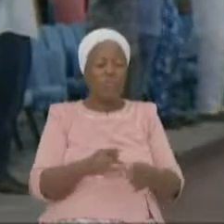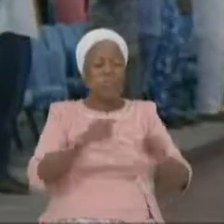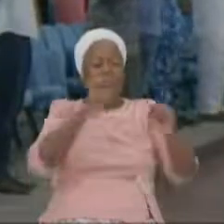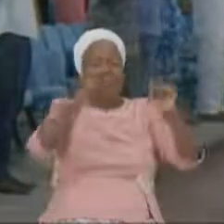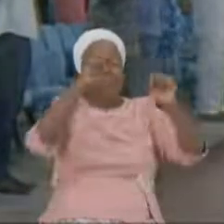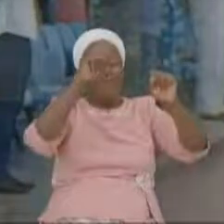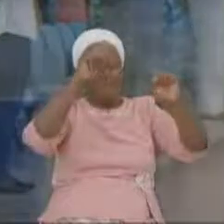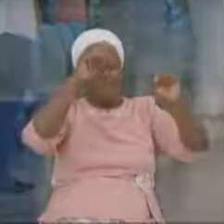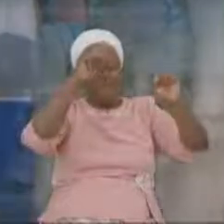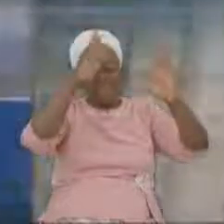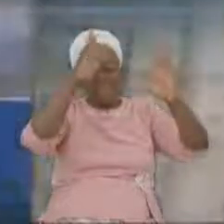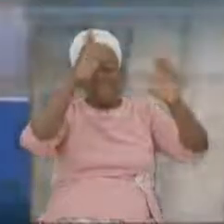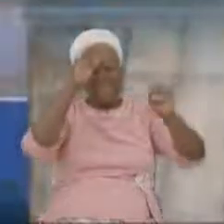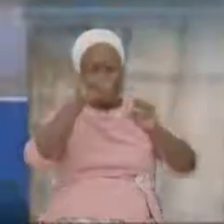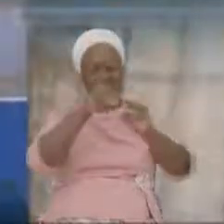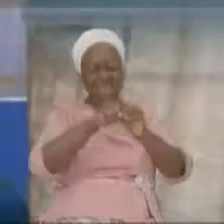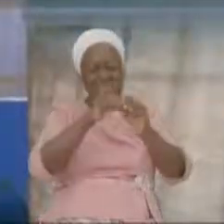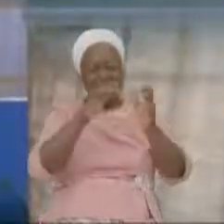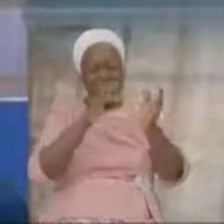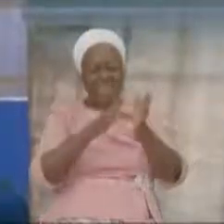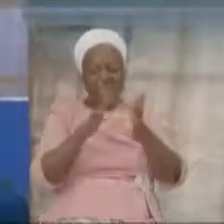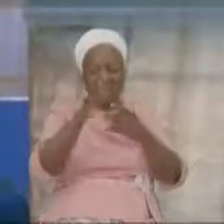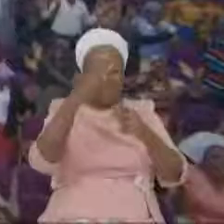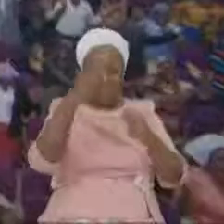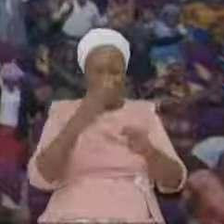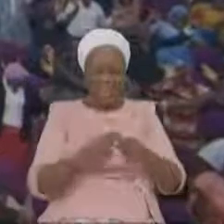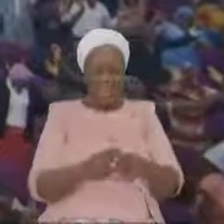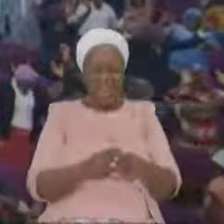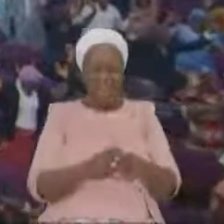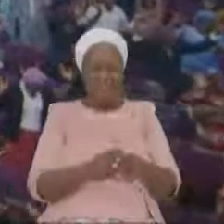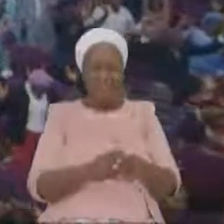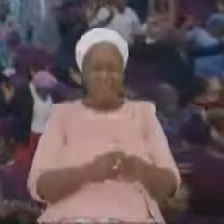Father, in Jesus' name,